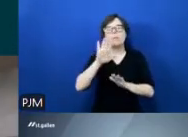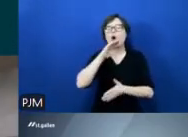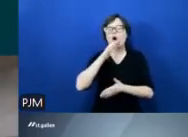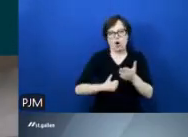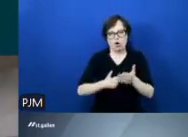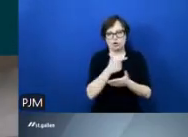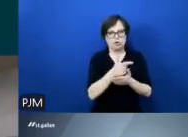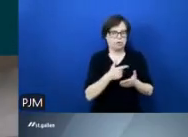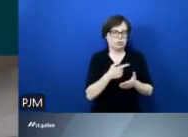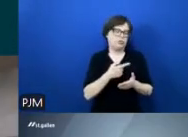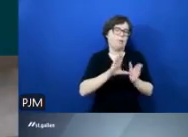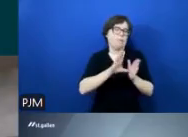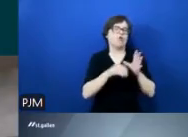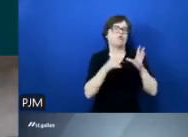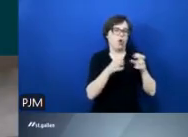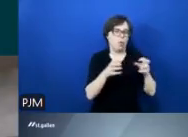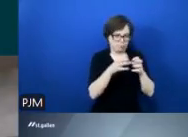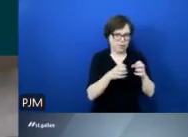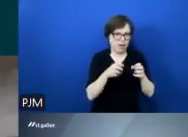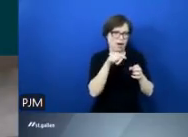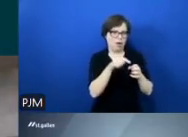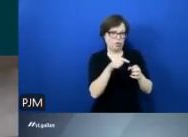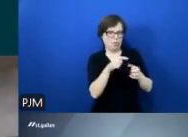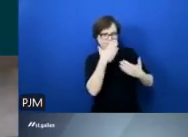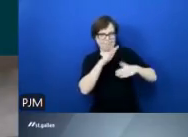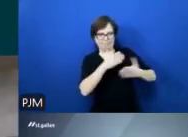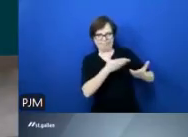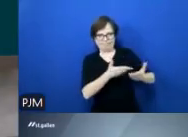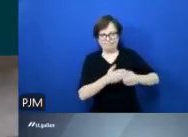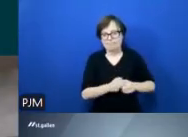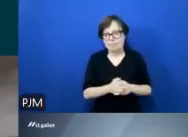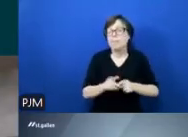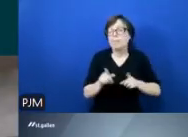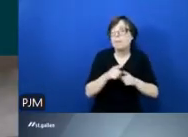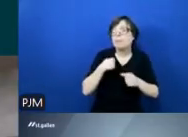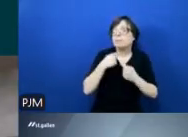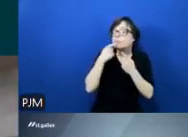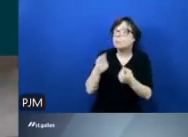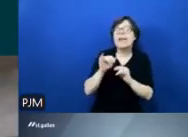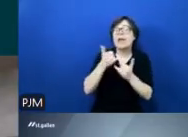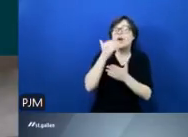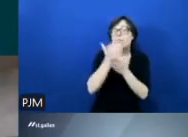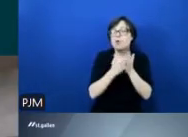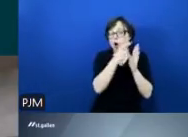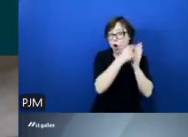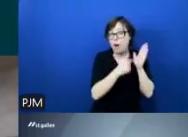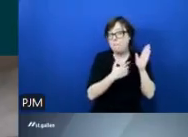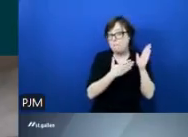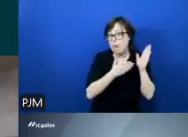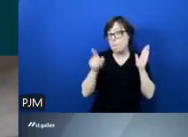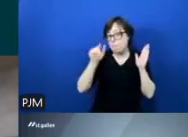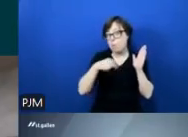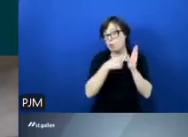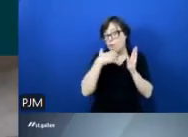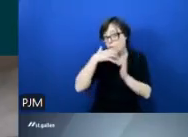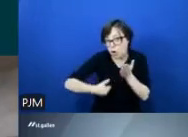the benefits coming from Sponge City concept, and we inform them what are the programs and funds that